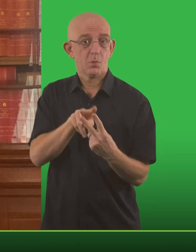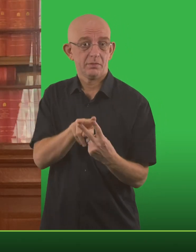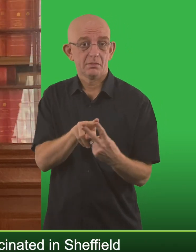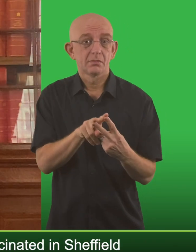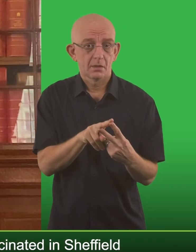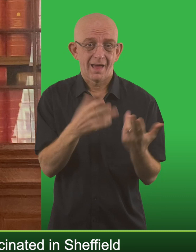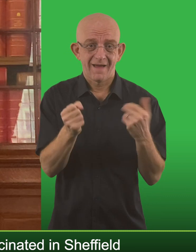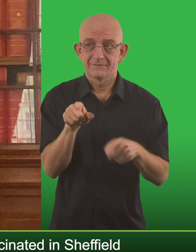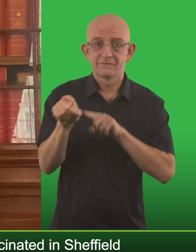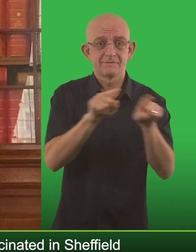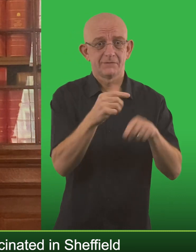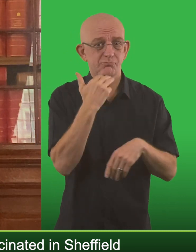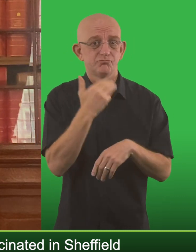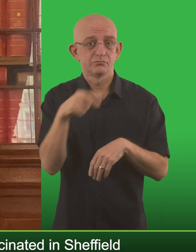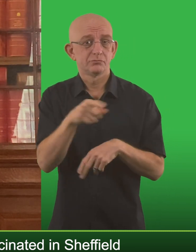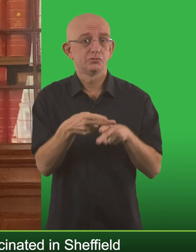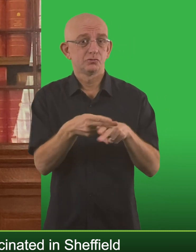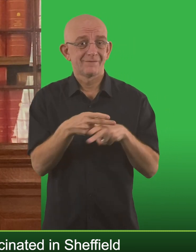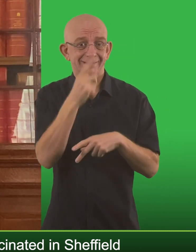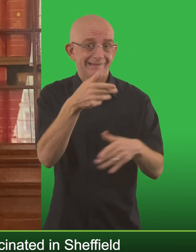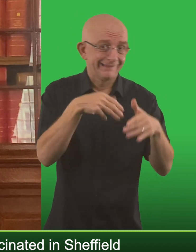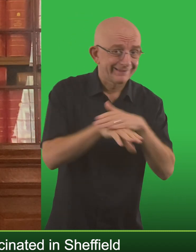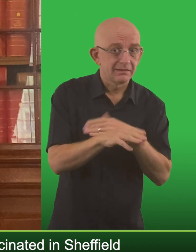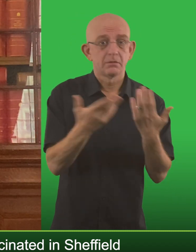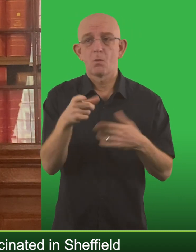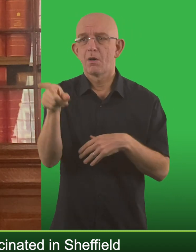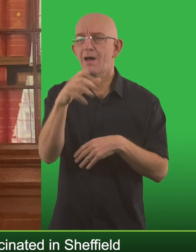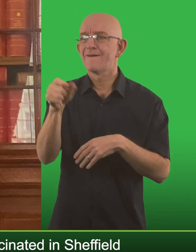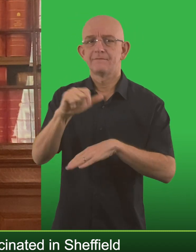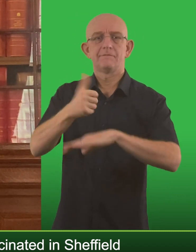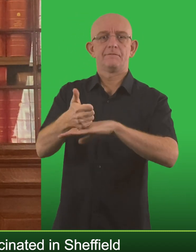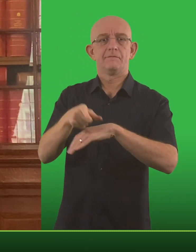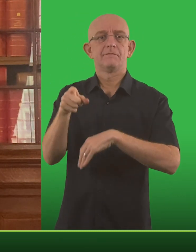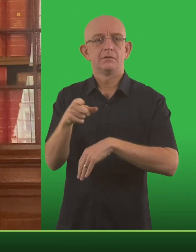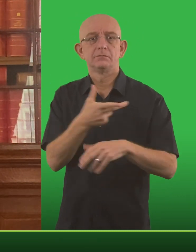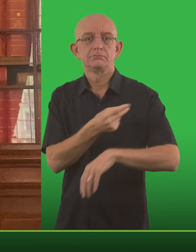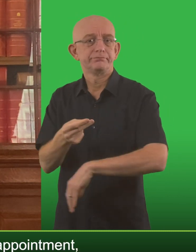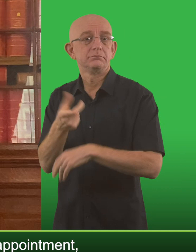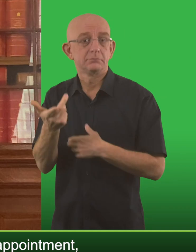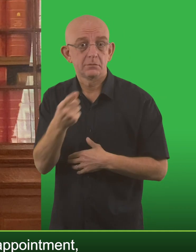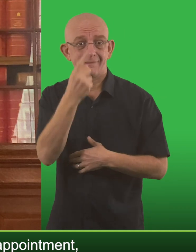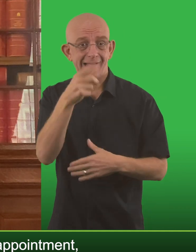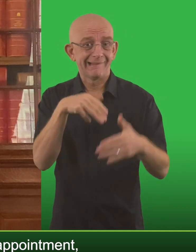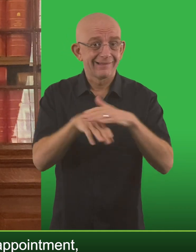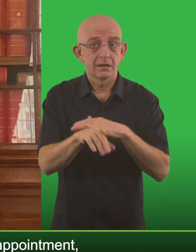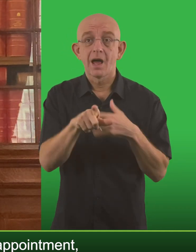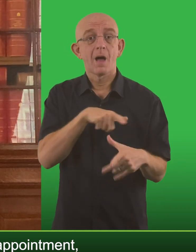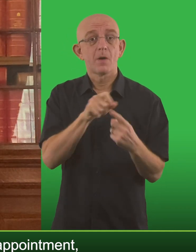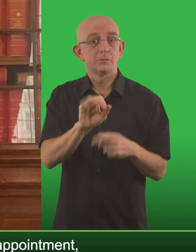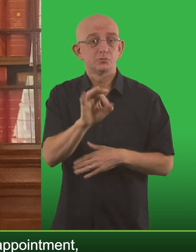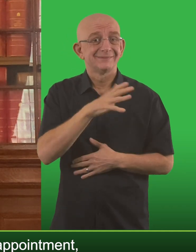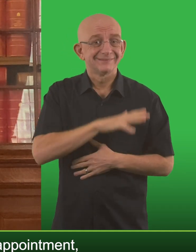vaccine. There are lots of options to get vaccinated in Sheffield, with walk-ins and pop-ups across the city. You can drop in without an